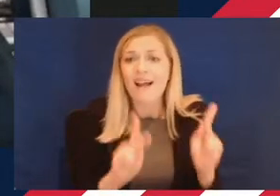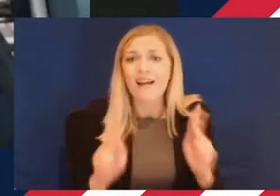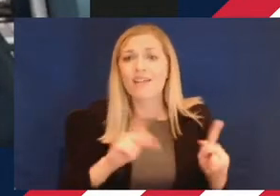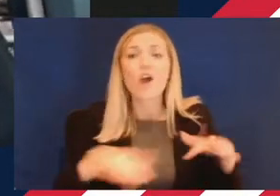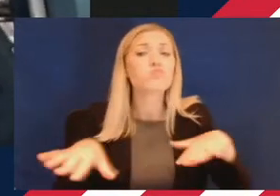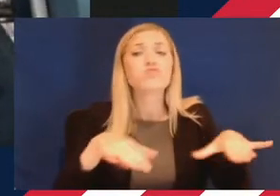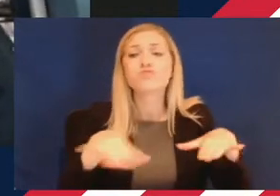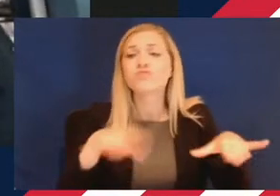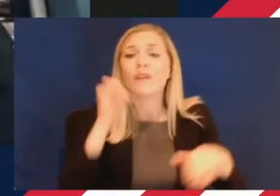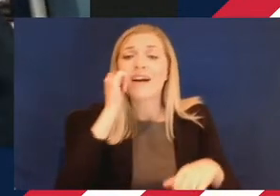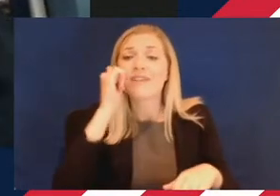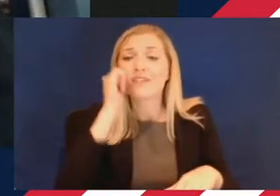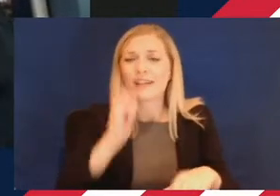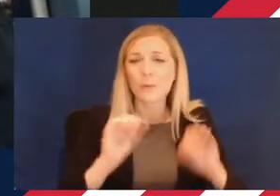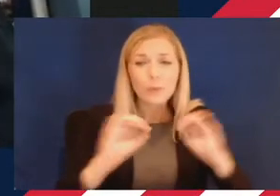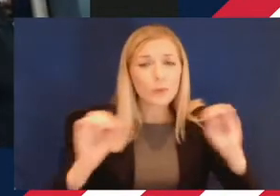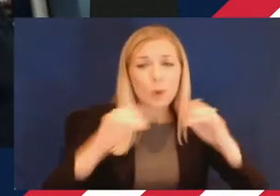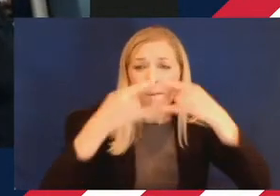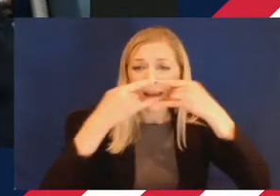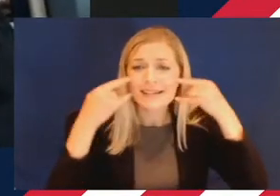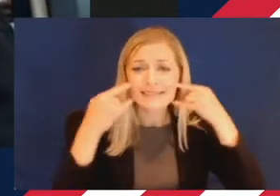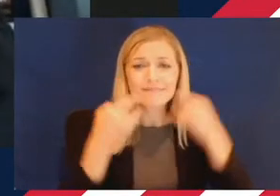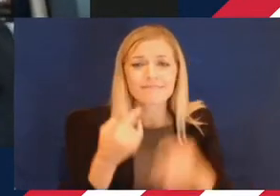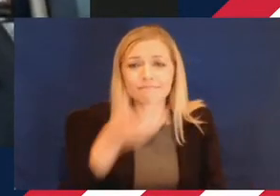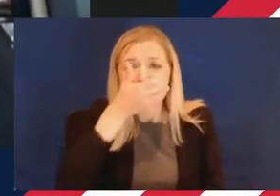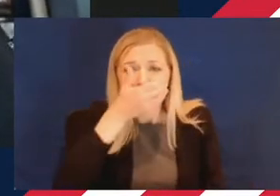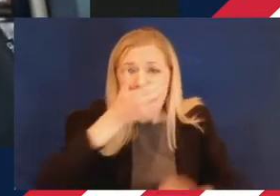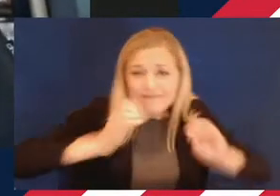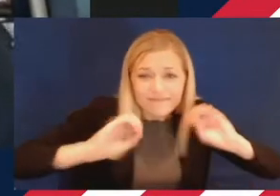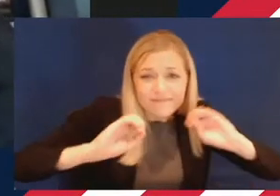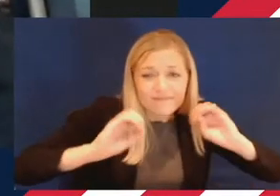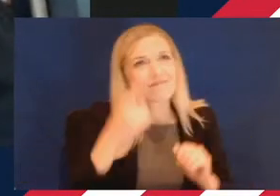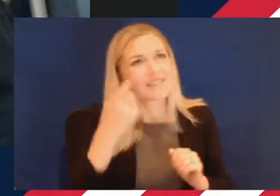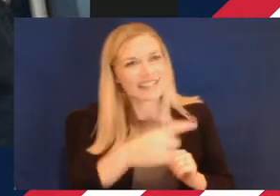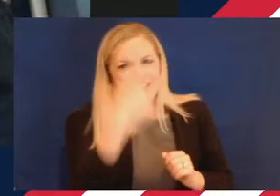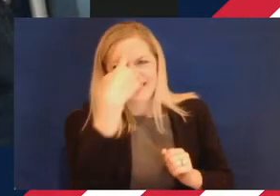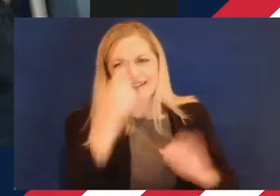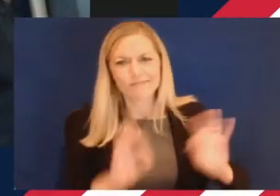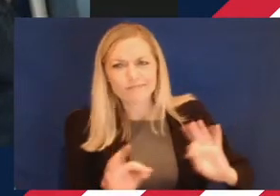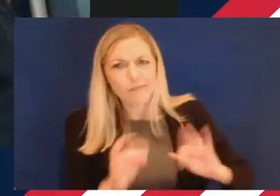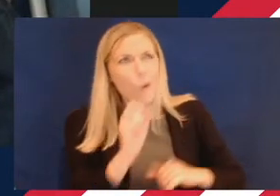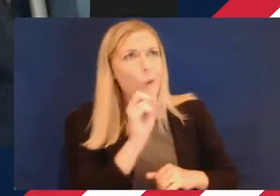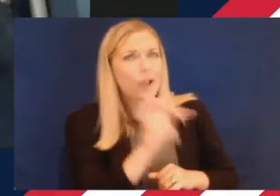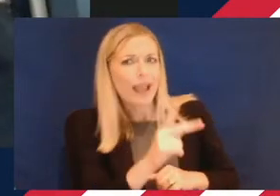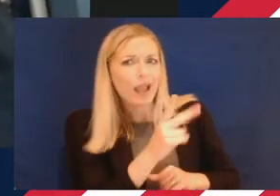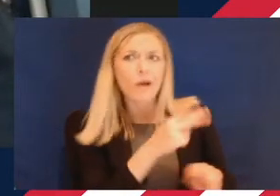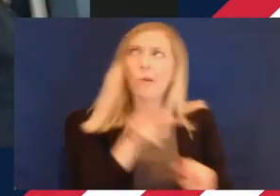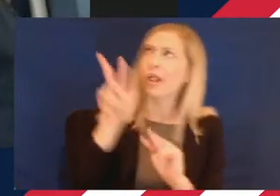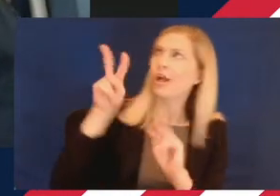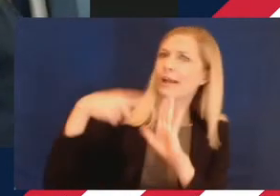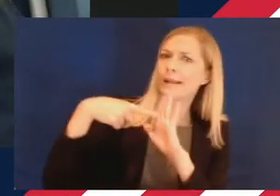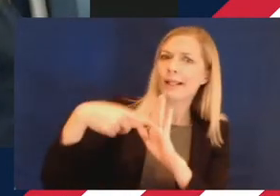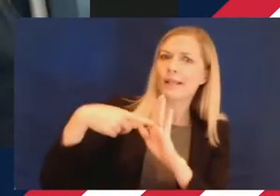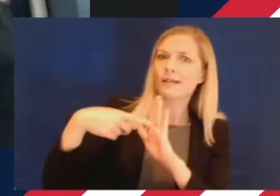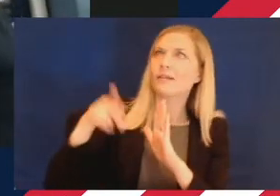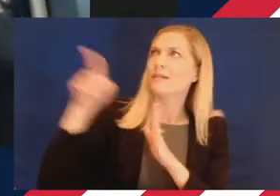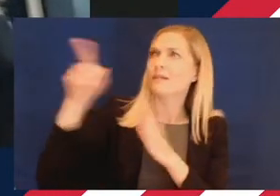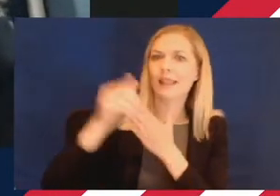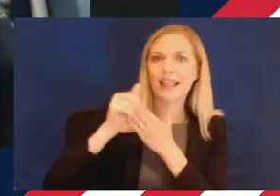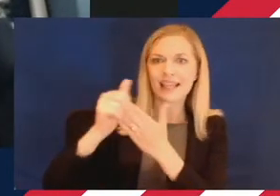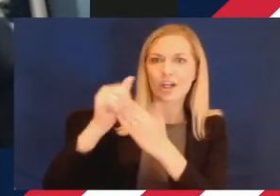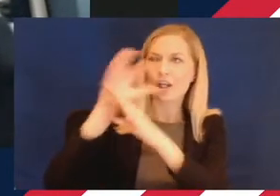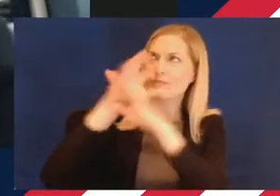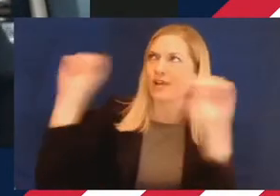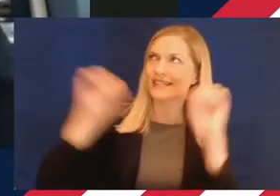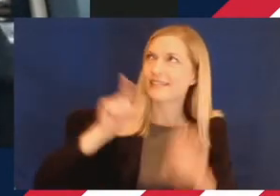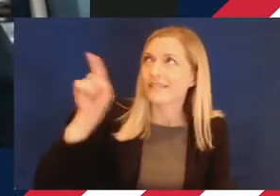back to the lack of leadership and its epic mishandling of this COVID. You know, it all